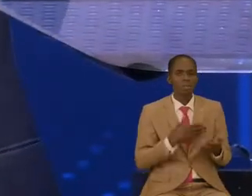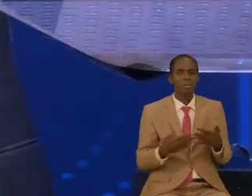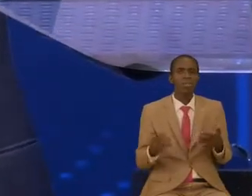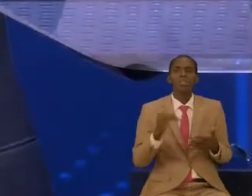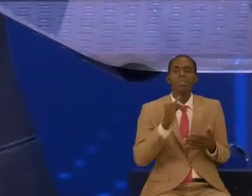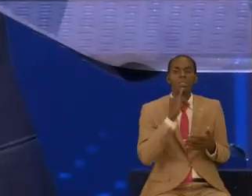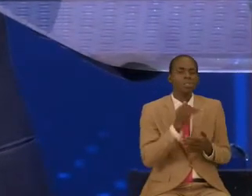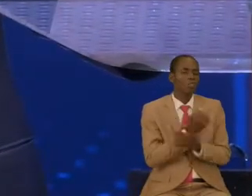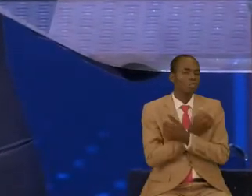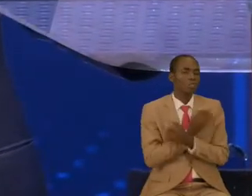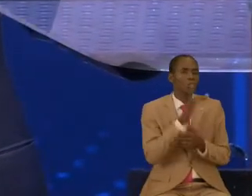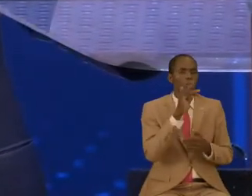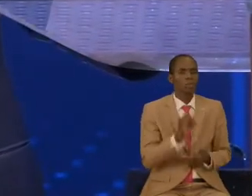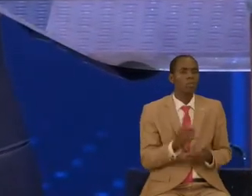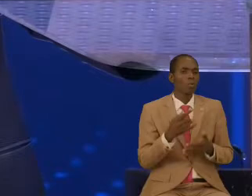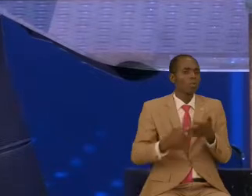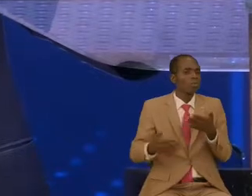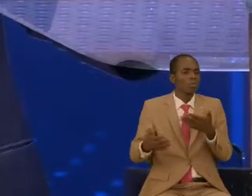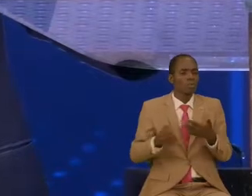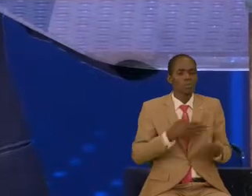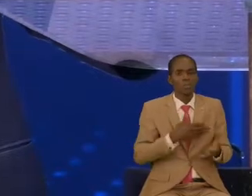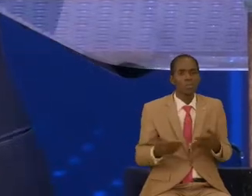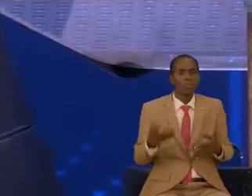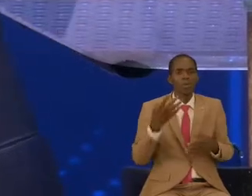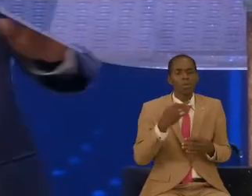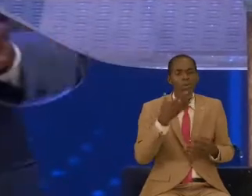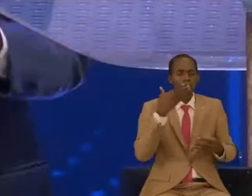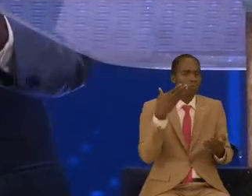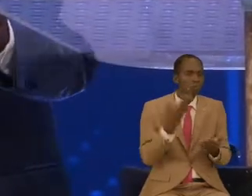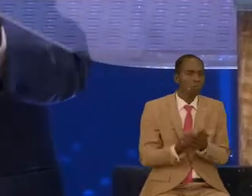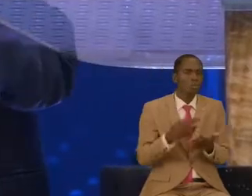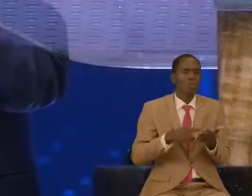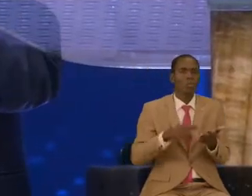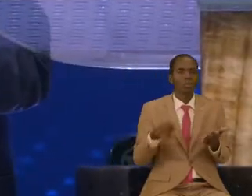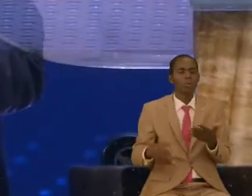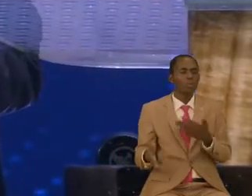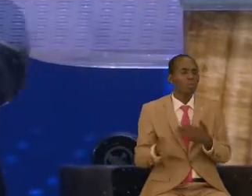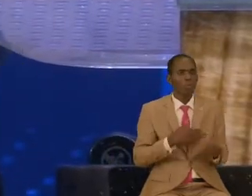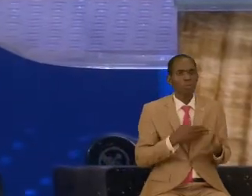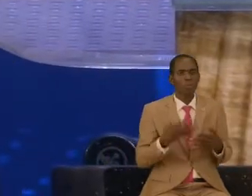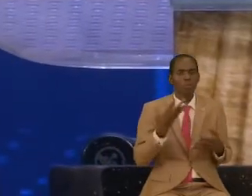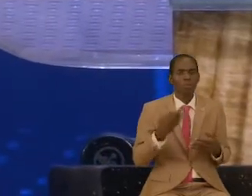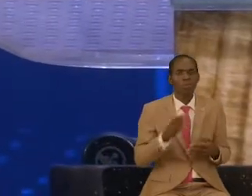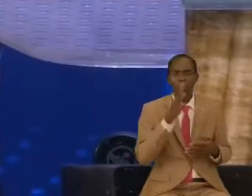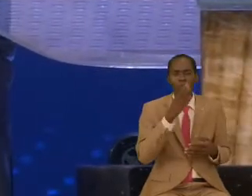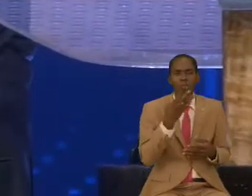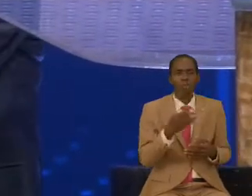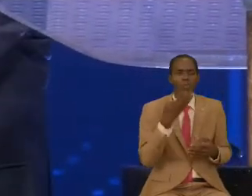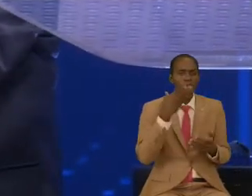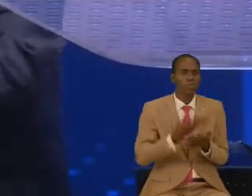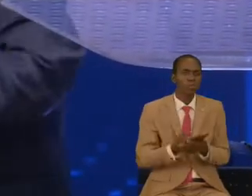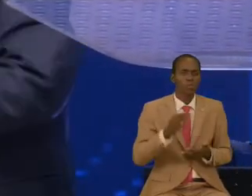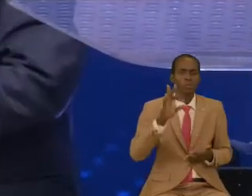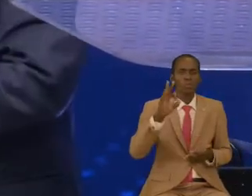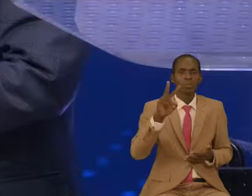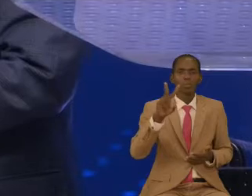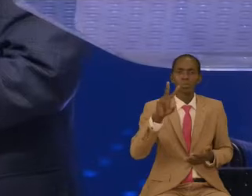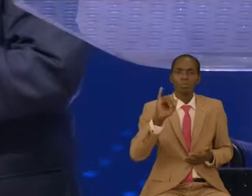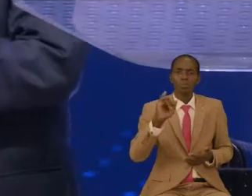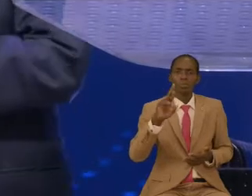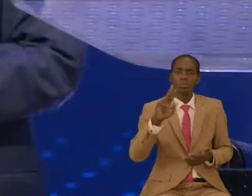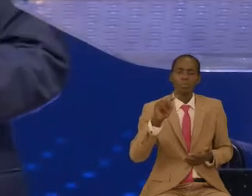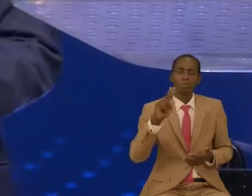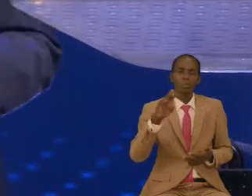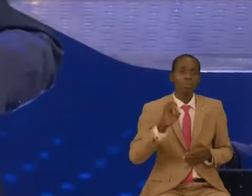is lovely, whatsoever of good report, whatsoever be of virtue, all that circumcision could not